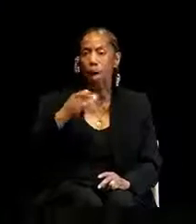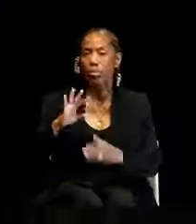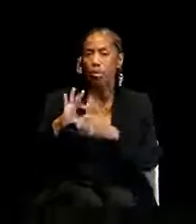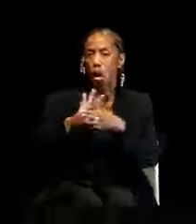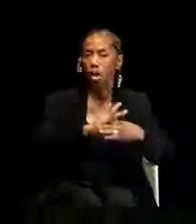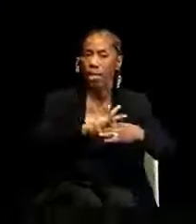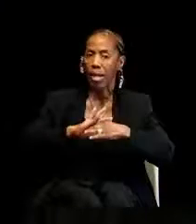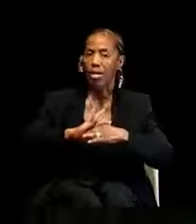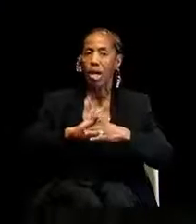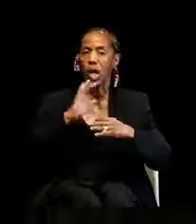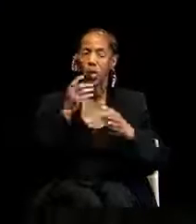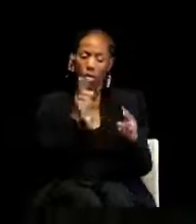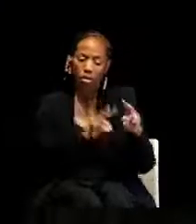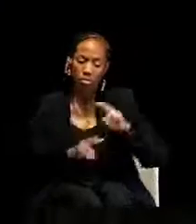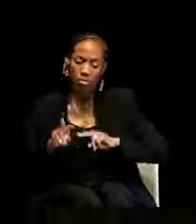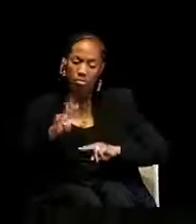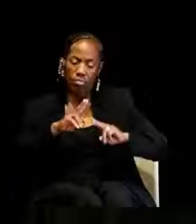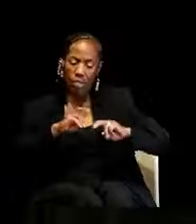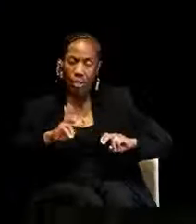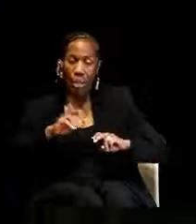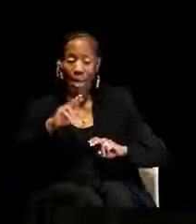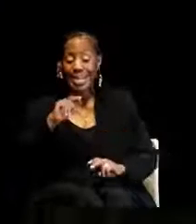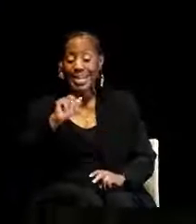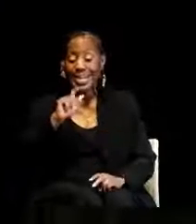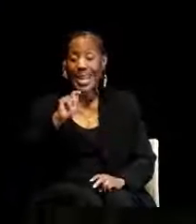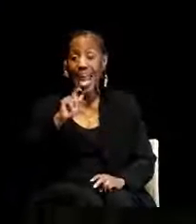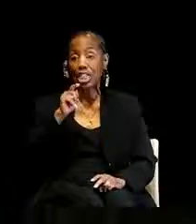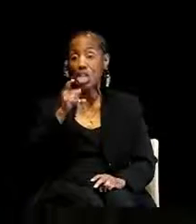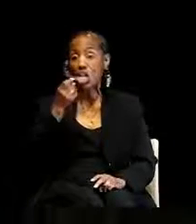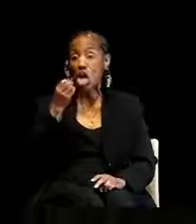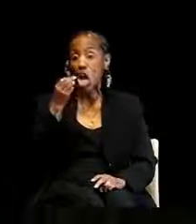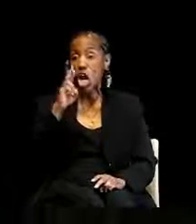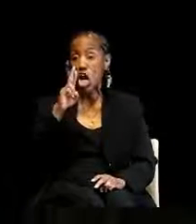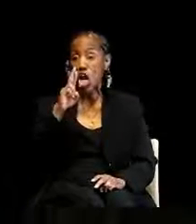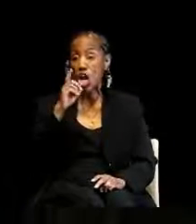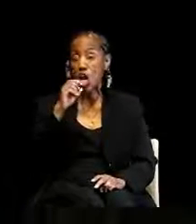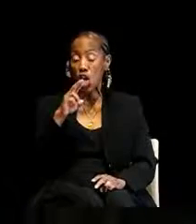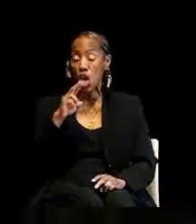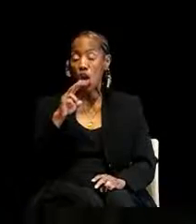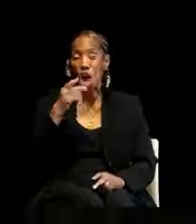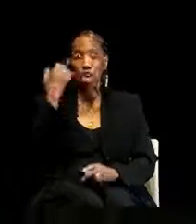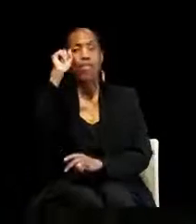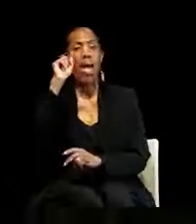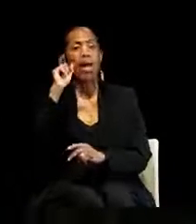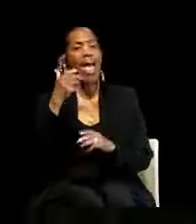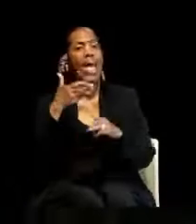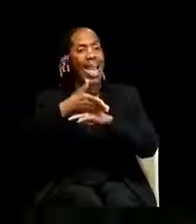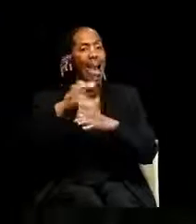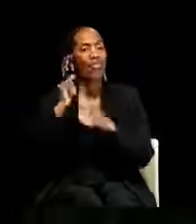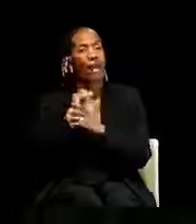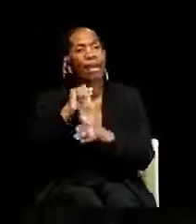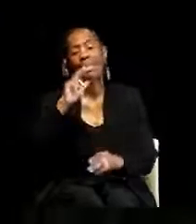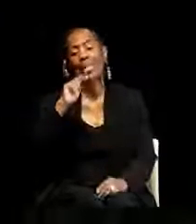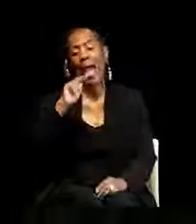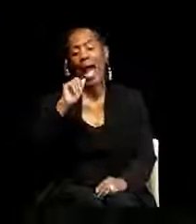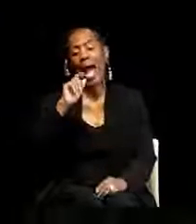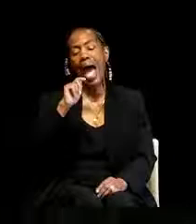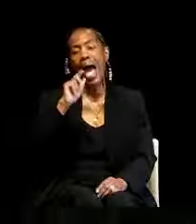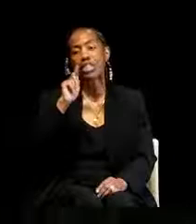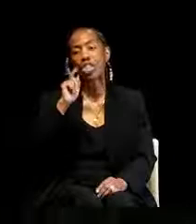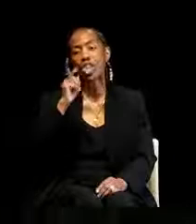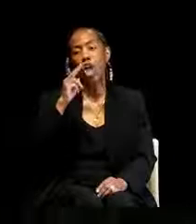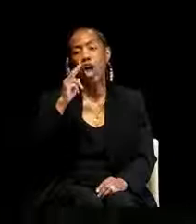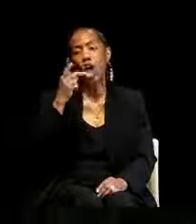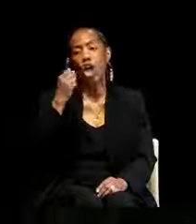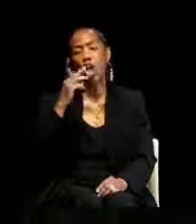relationship. So we'll be looking at the Nat Turner Rebellion, and the aftermath of the Nat Turner Rebellion was those who were not